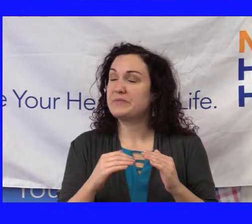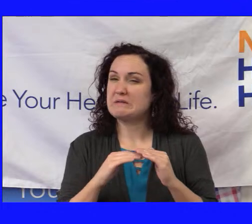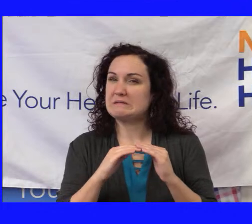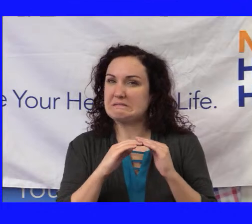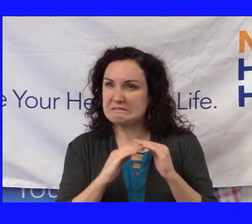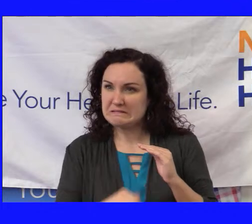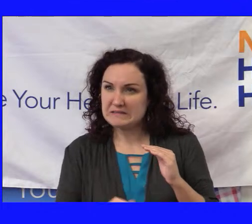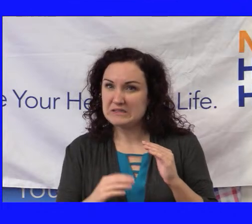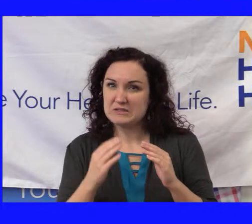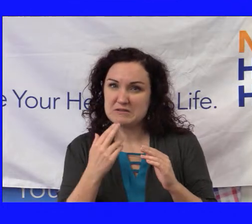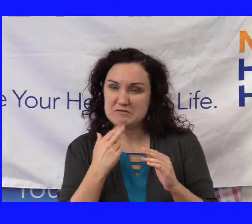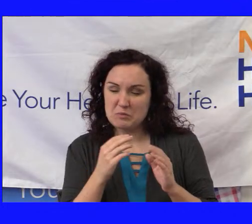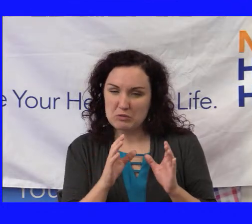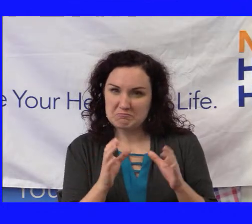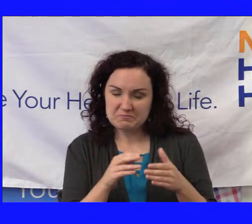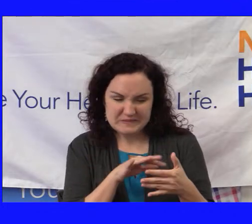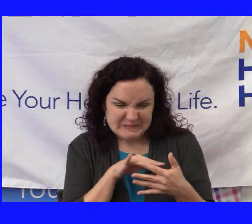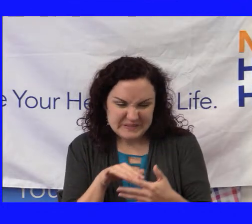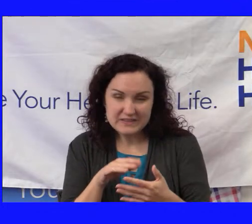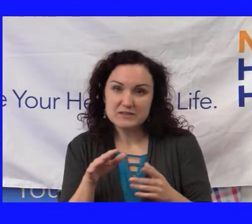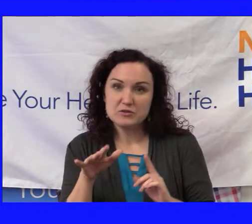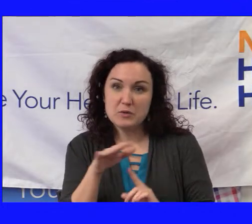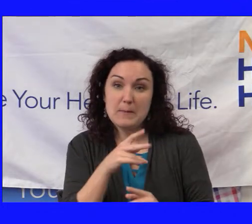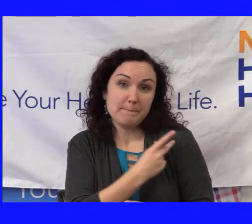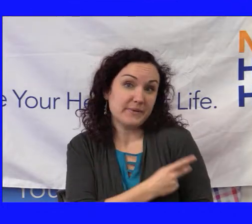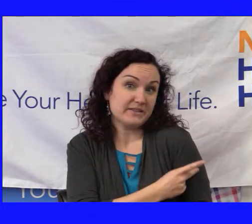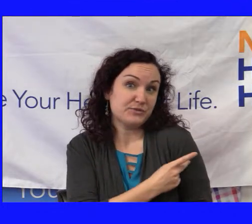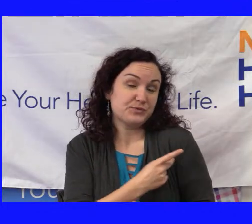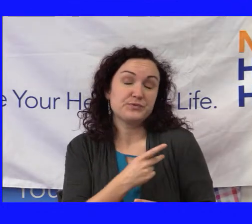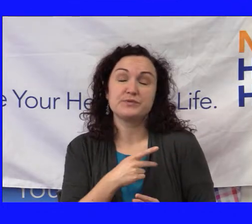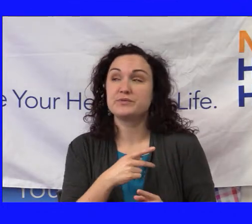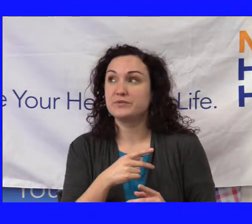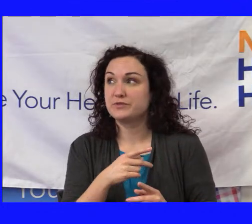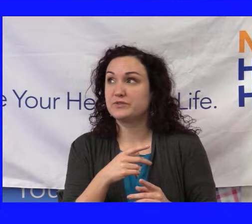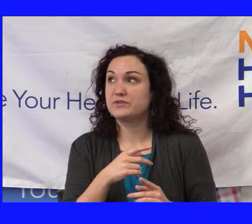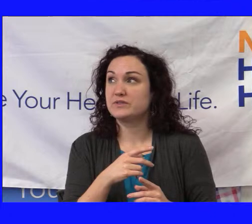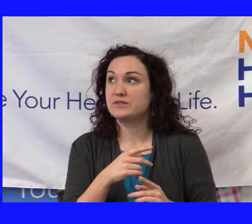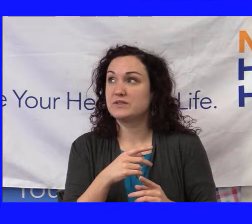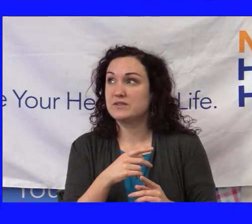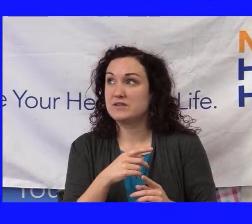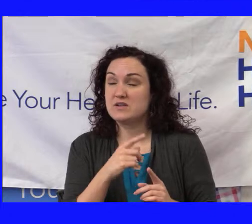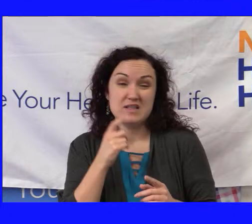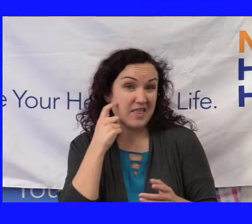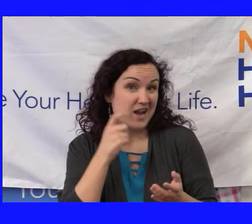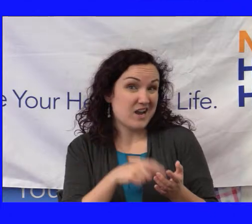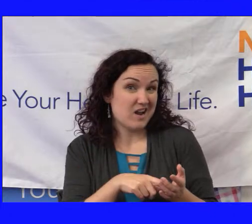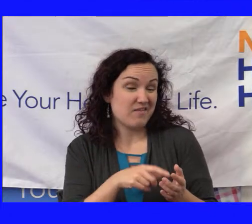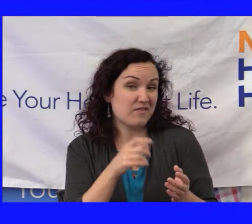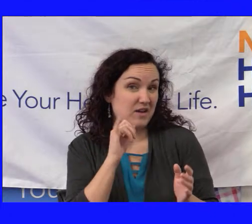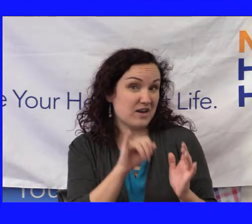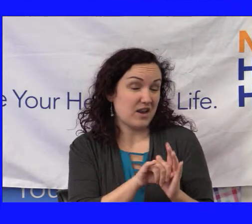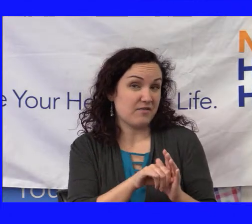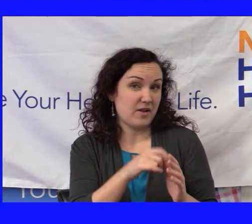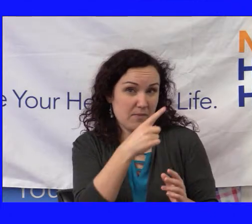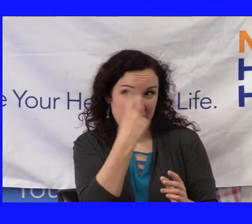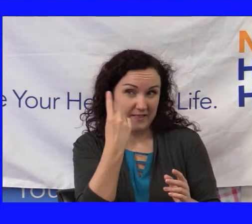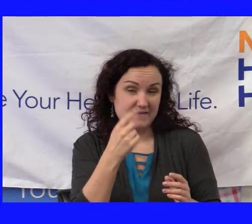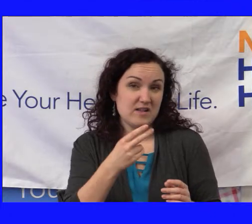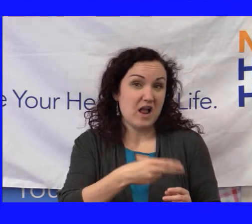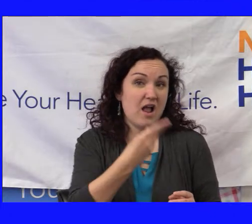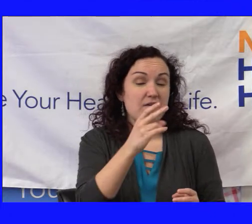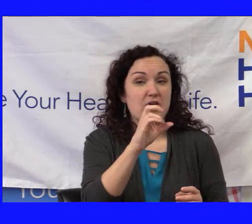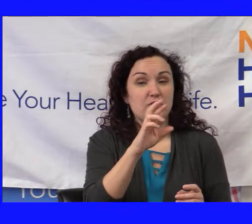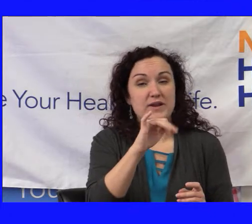underpowered, in their small studies that around the patients that the reporters identified as Black had higher levels of creatinine and higher levels